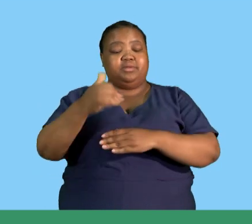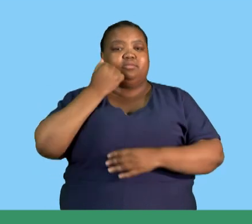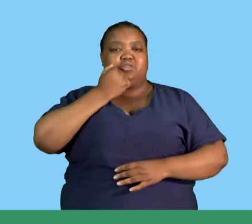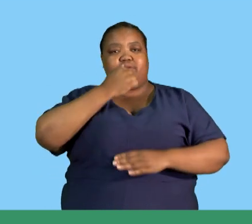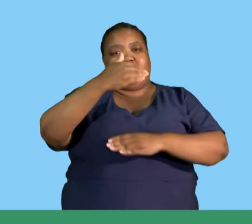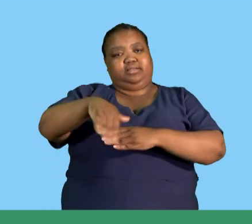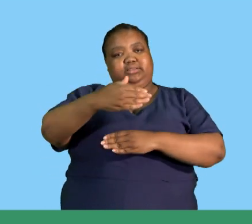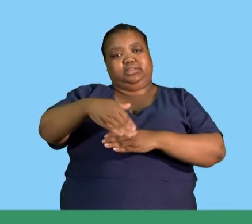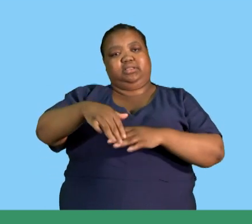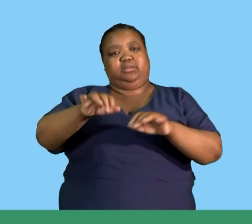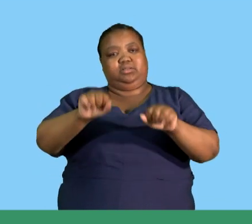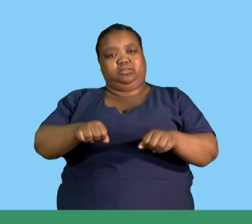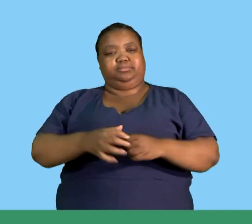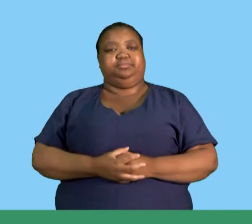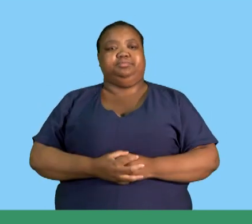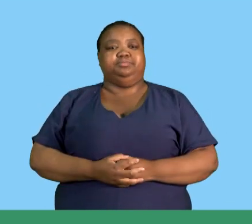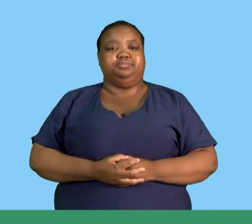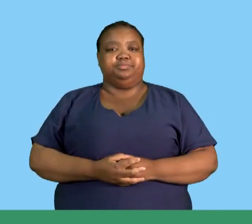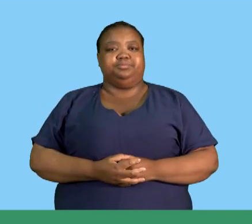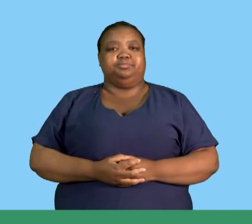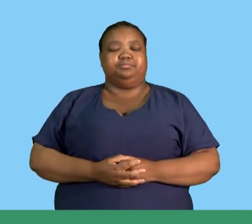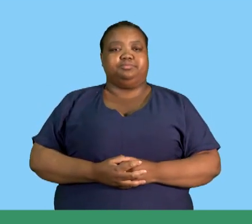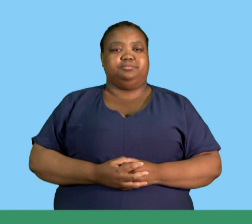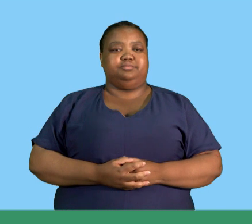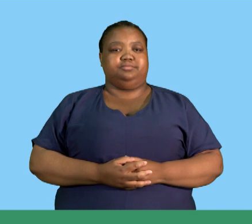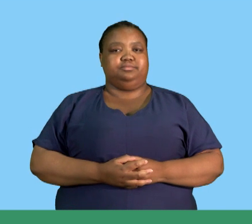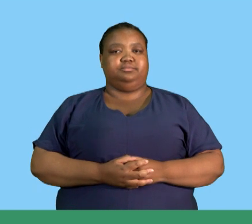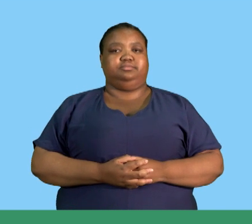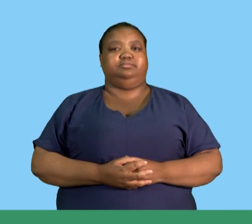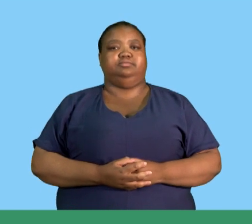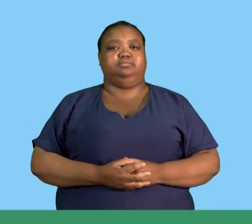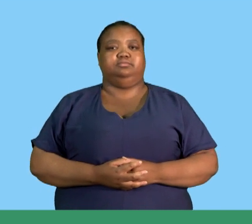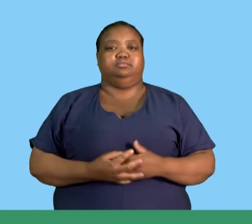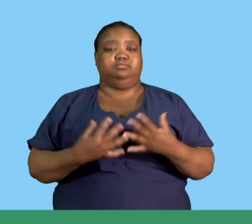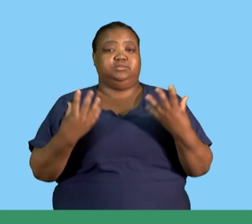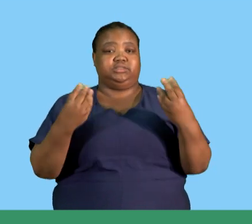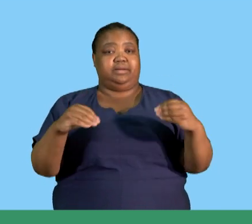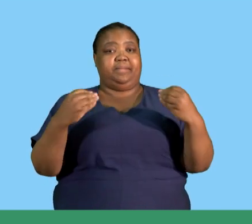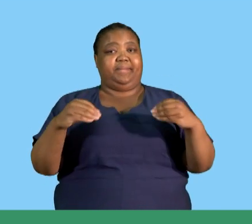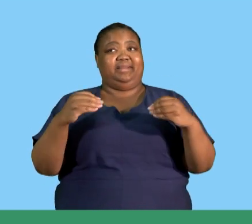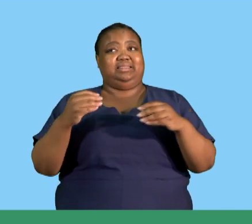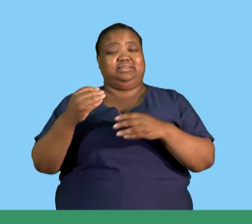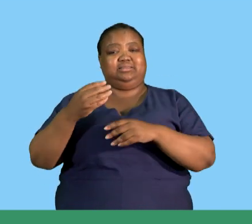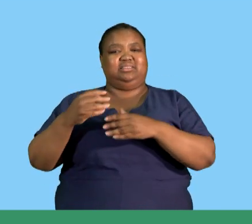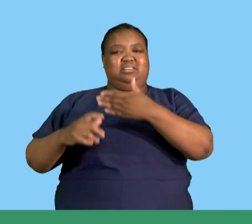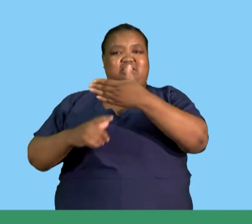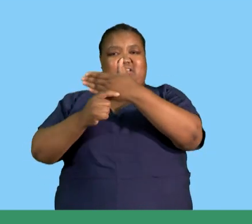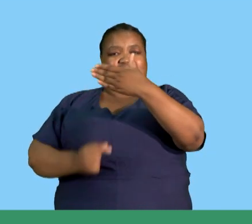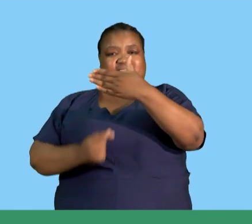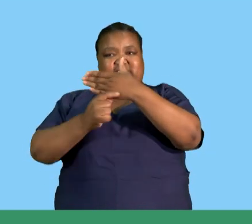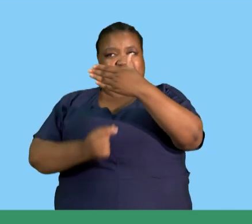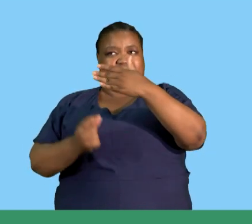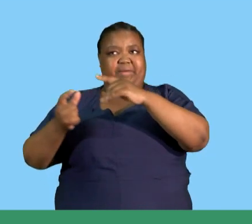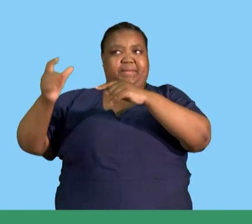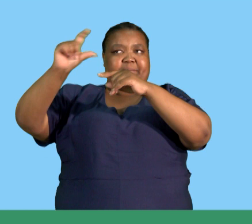factor. Right. So with the threat, what does this mean? So we are talking about corporate taxes that may increase.